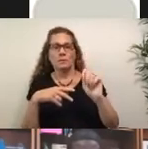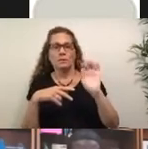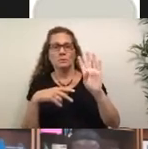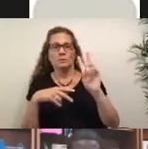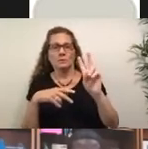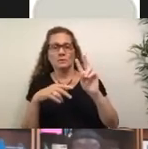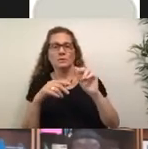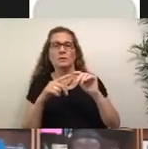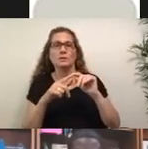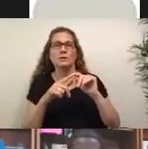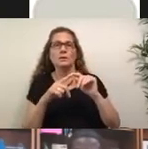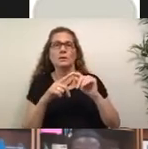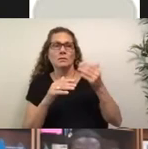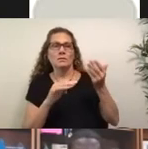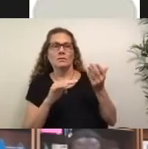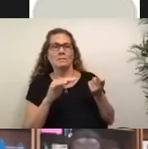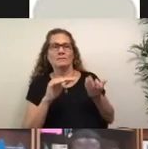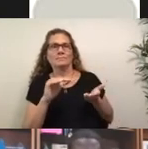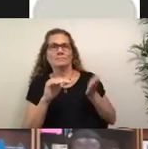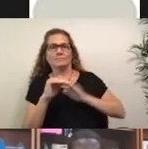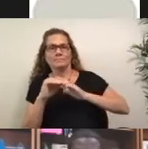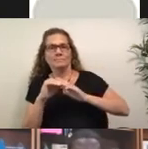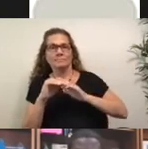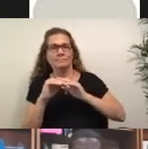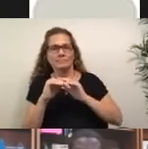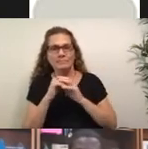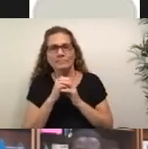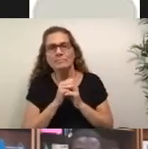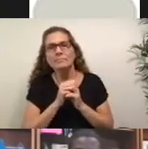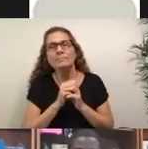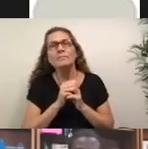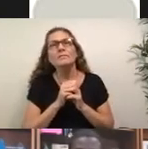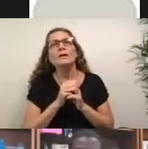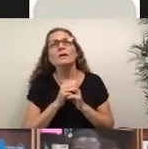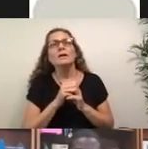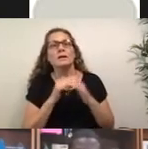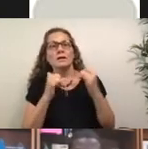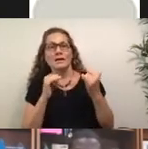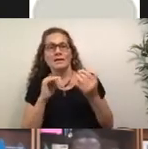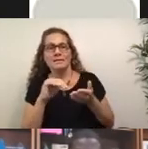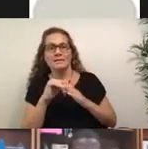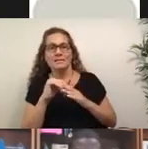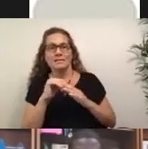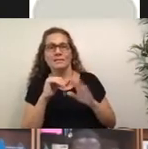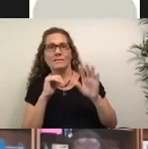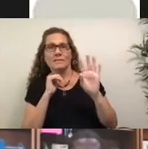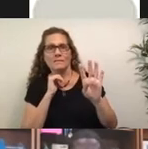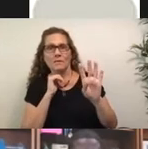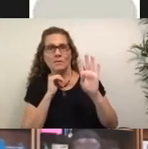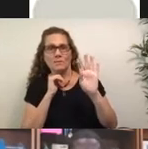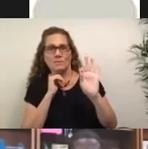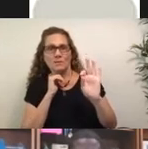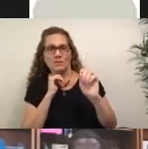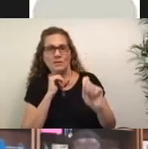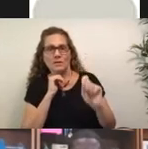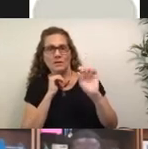rates, let's get over that hump. That's 49.9% of city of Milwaukee adults, individuals 16 or older,